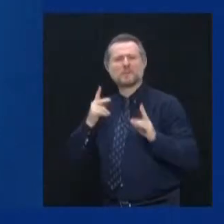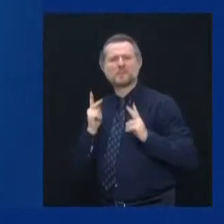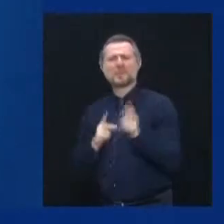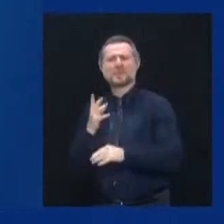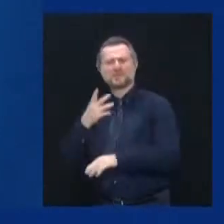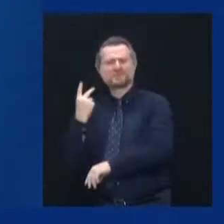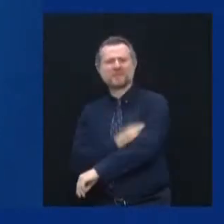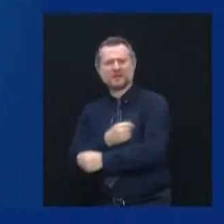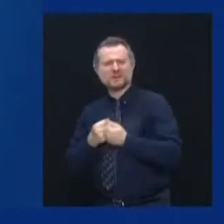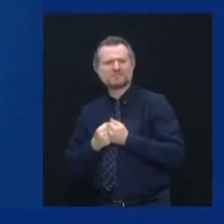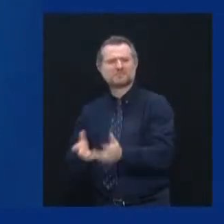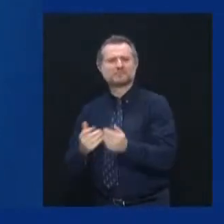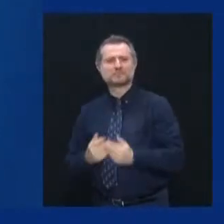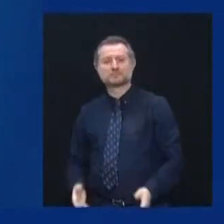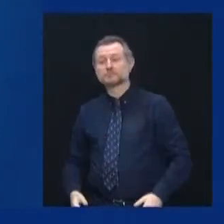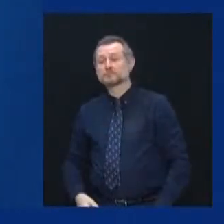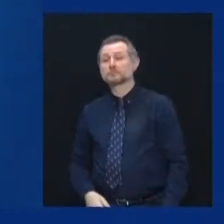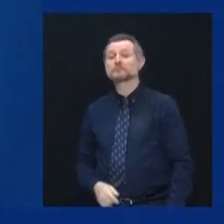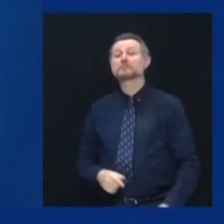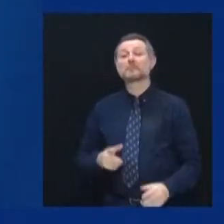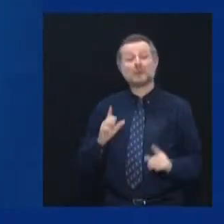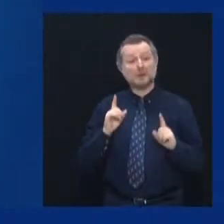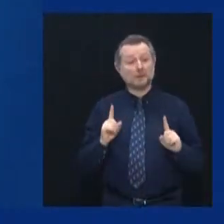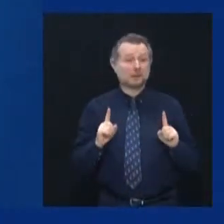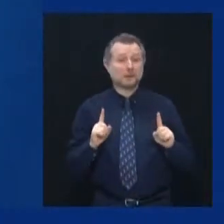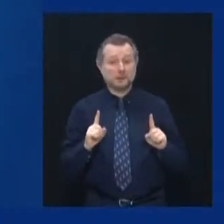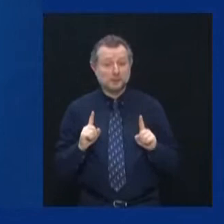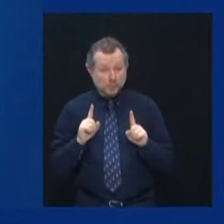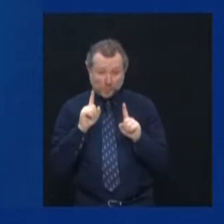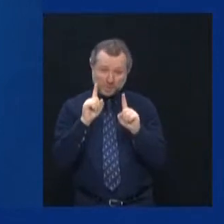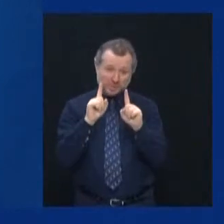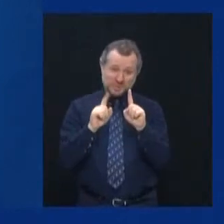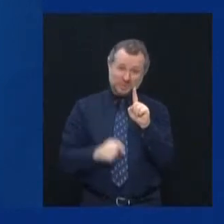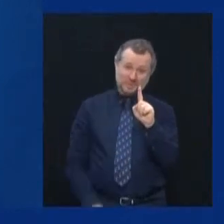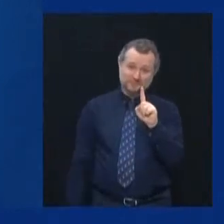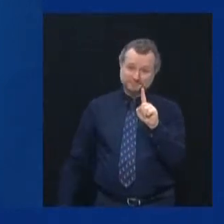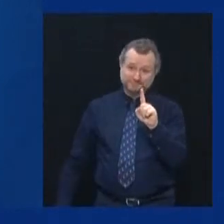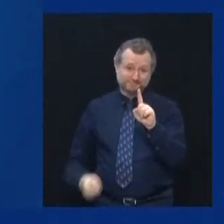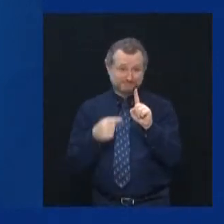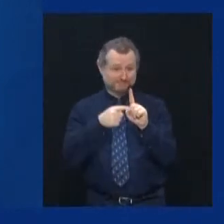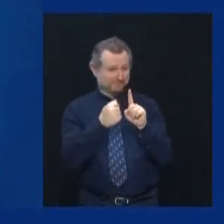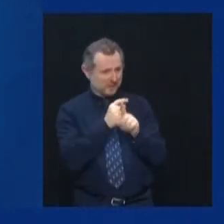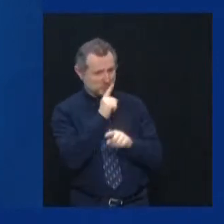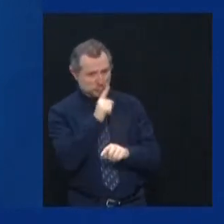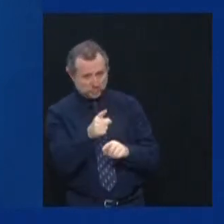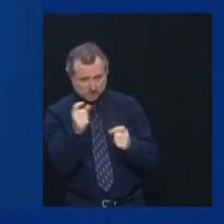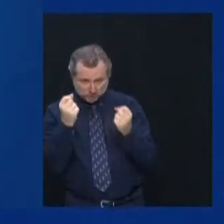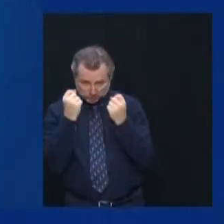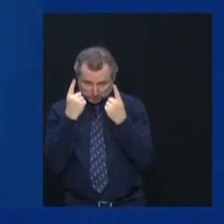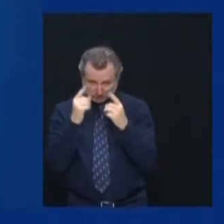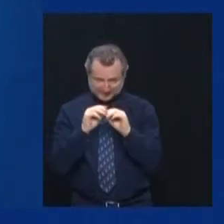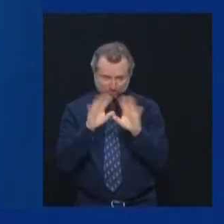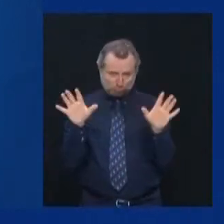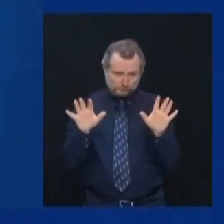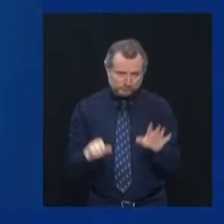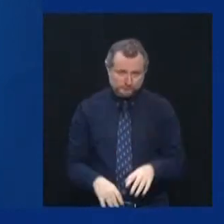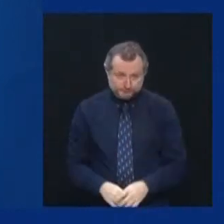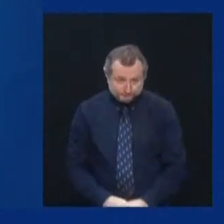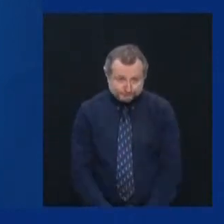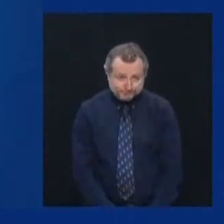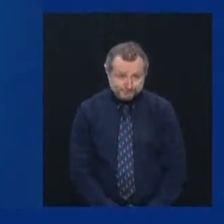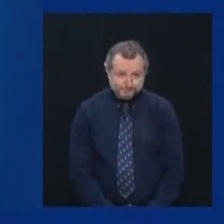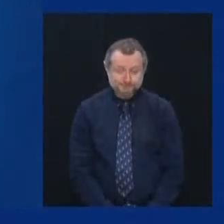vaccines. Now, and I want to make sure we all understand this, because I guarantee